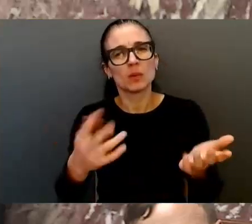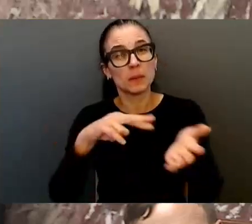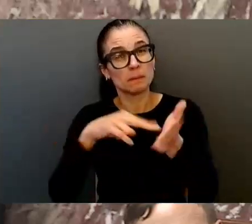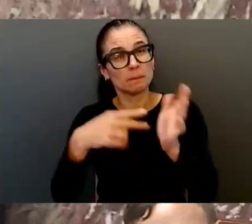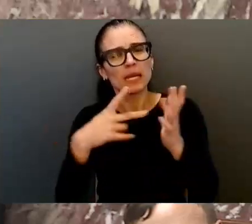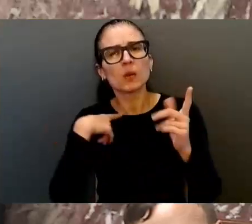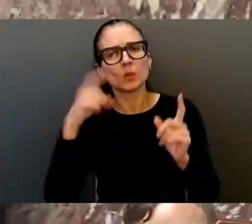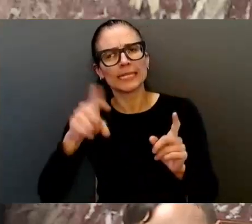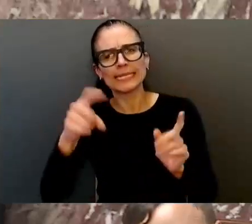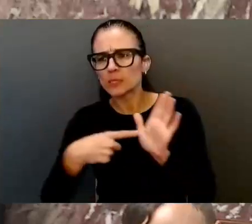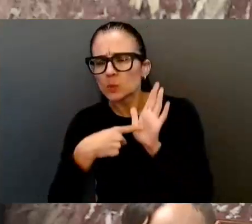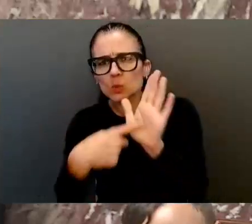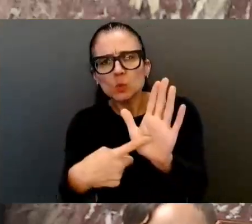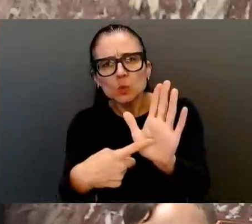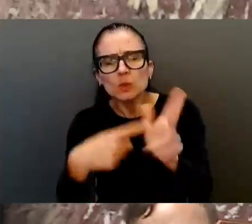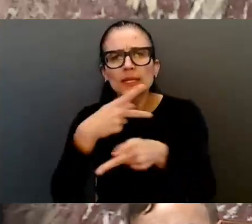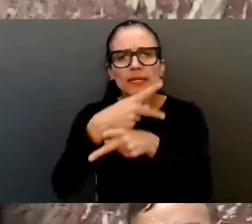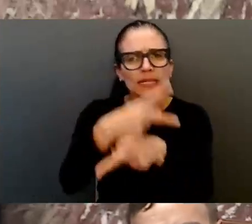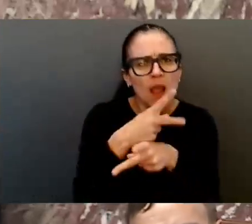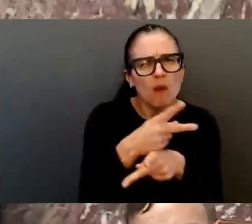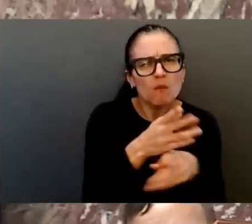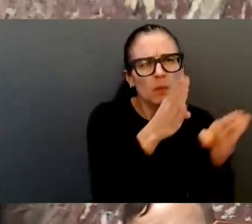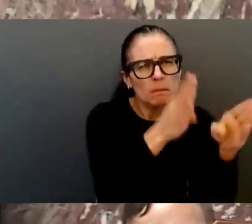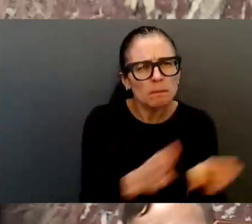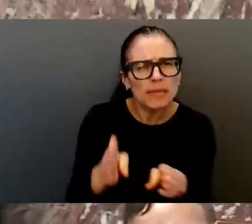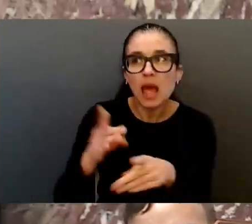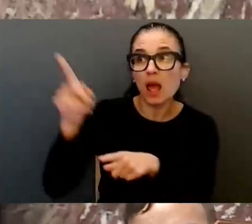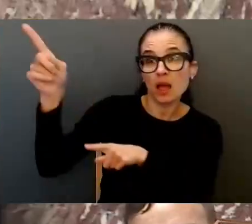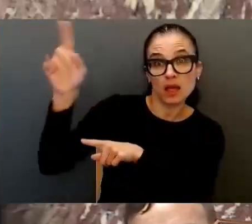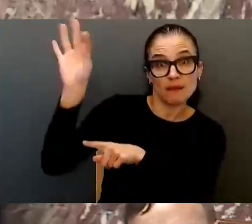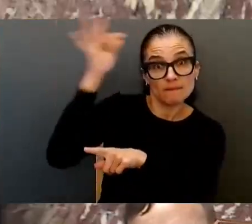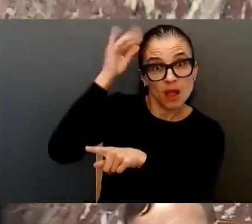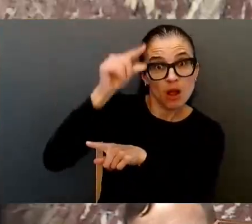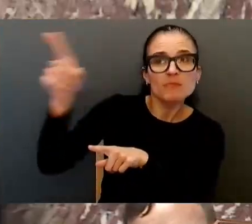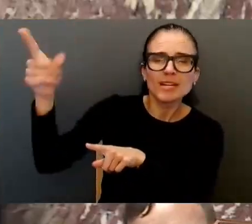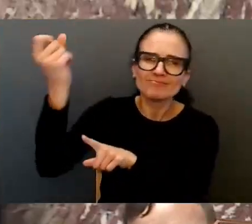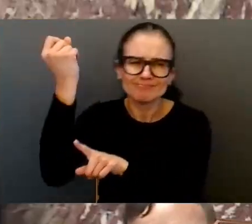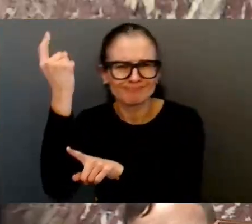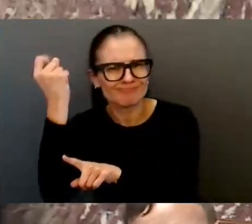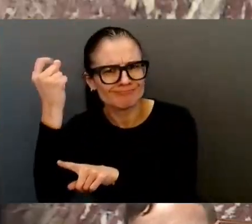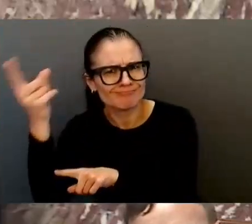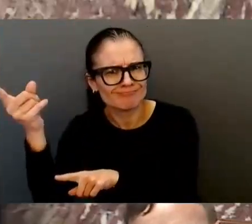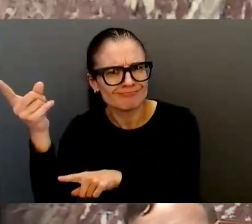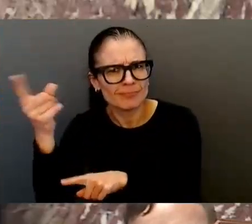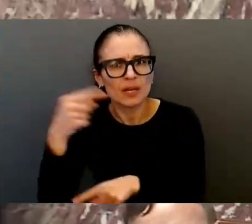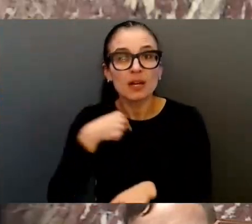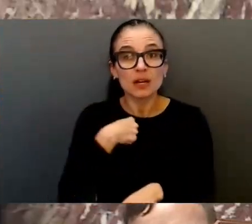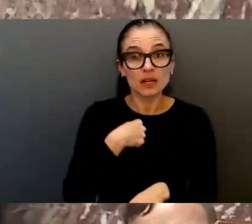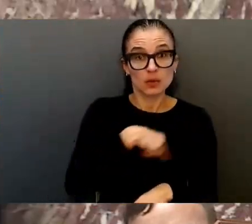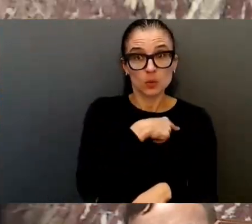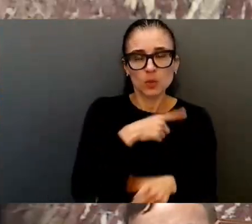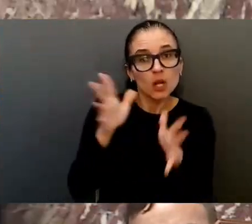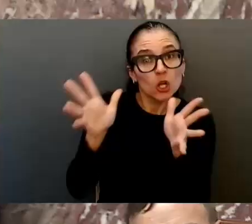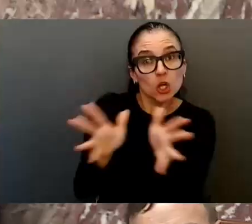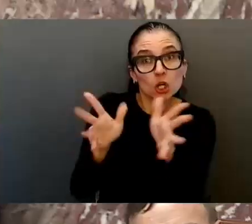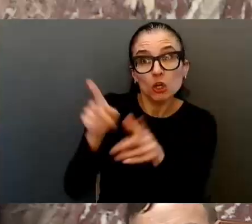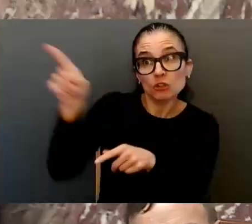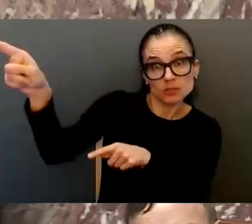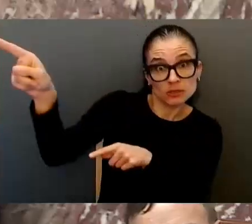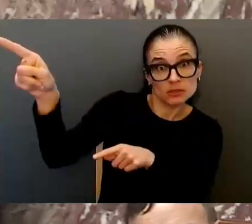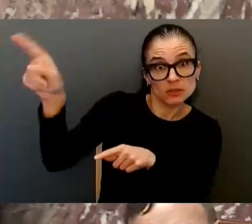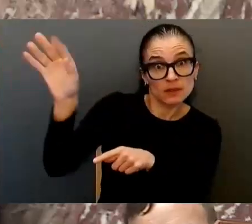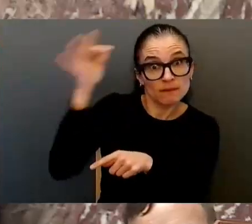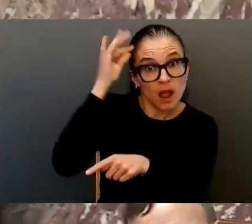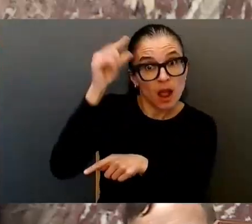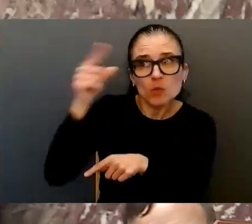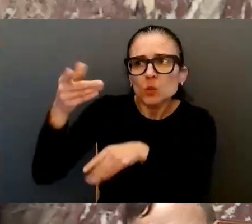and we're urging them to make more. We're urging them to make changes to the LMI program because we know there's fraud in the system. So if the member wants to